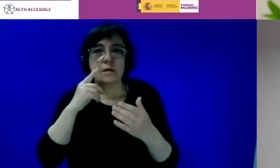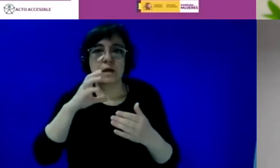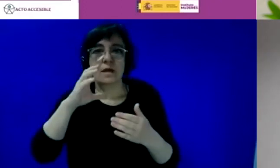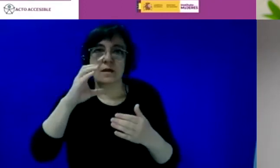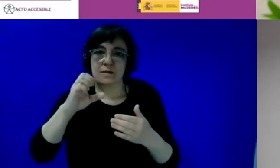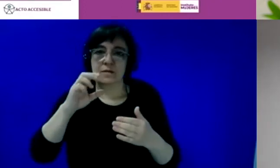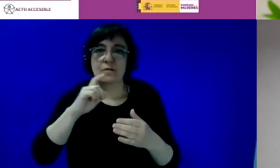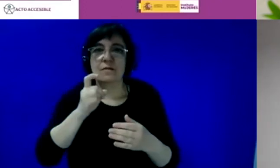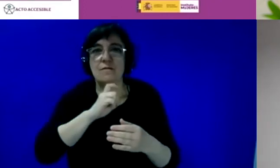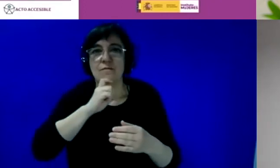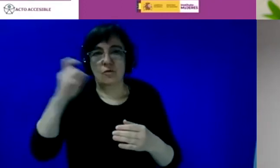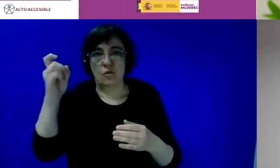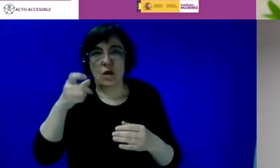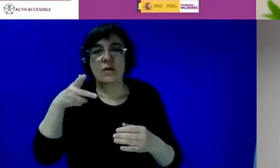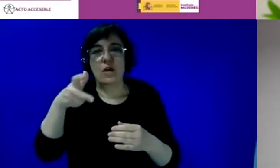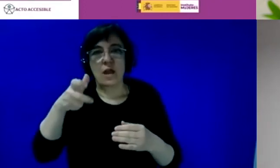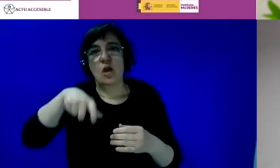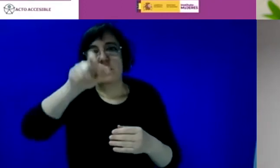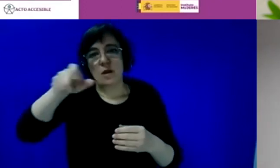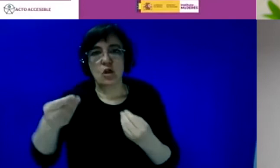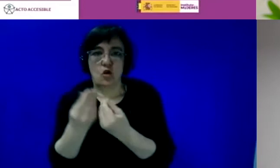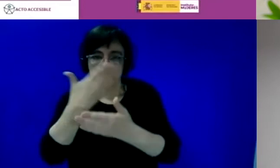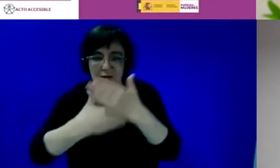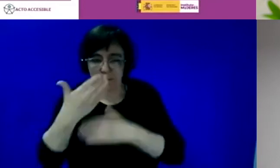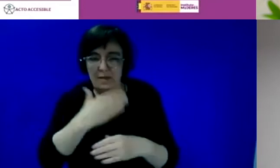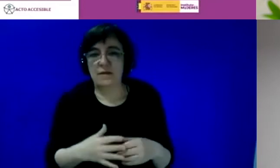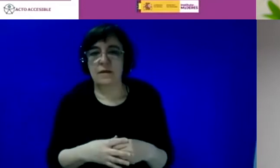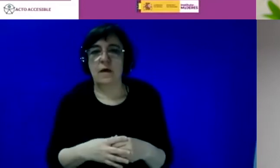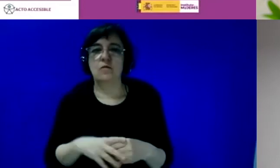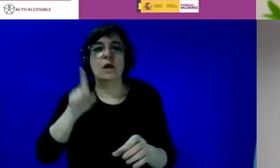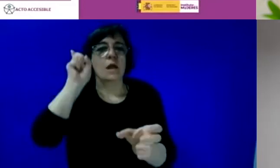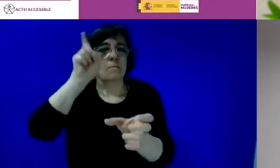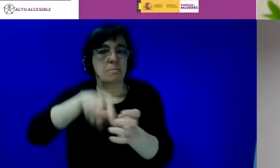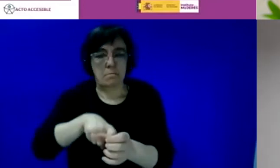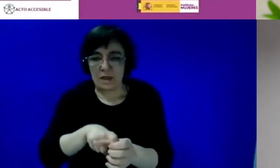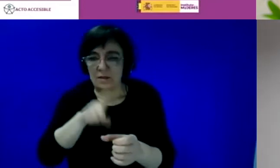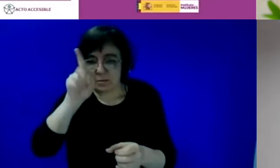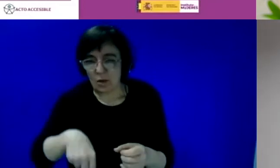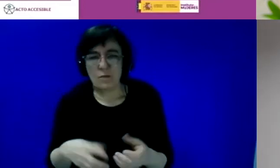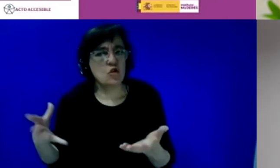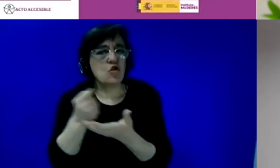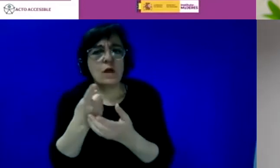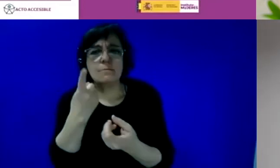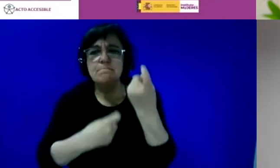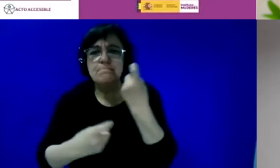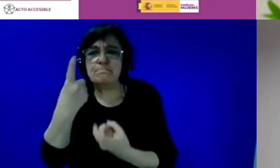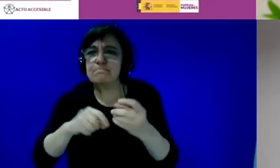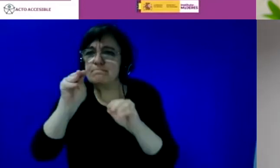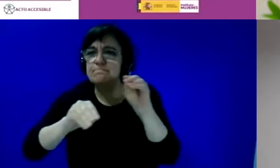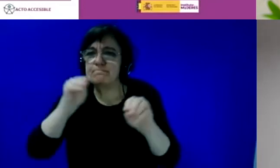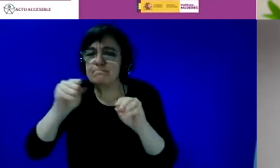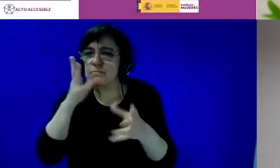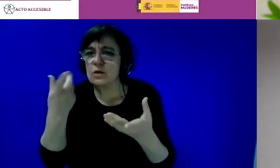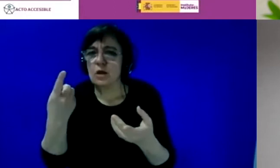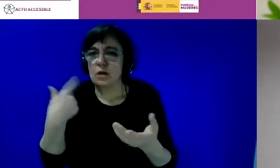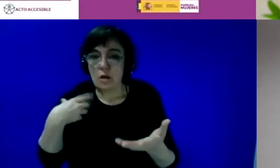We have been at any of the consultation meetings that have taken place by the EU that we can in order to explain the situation. We